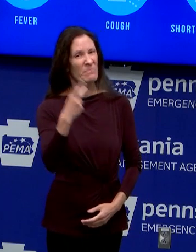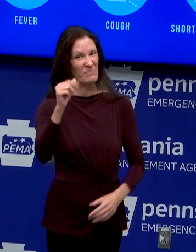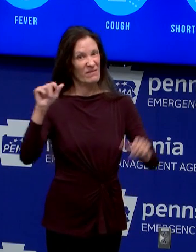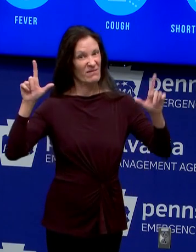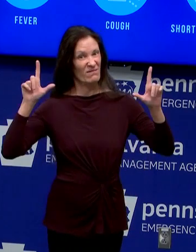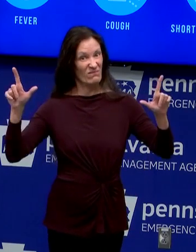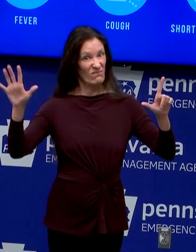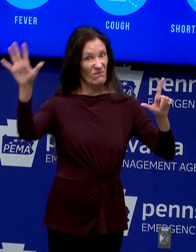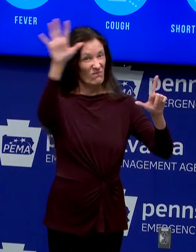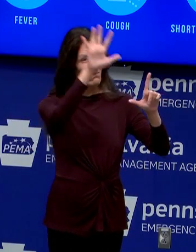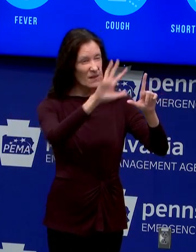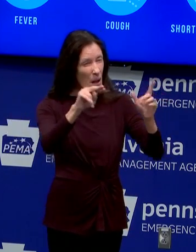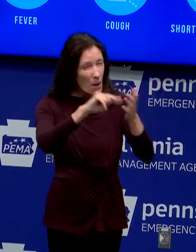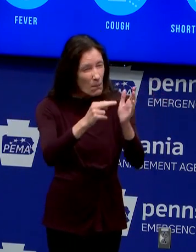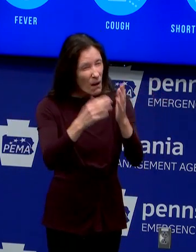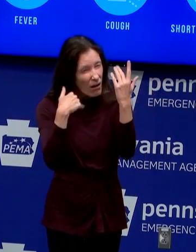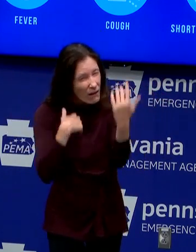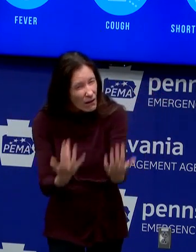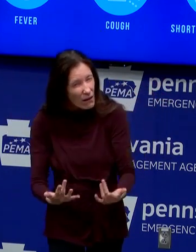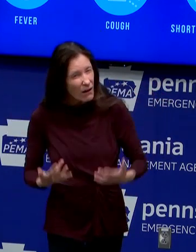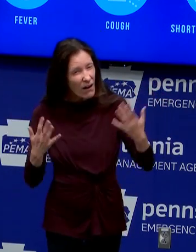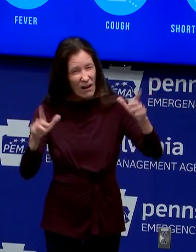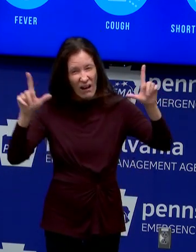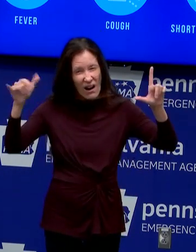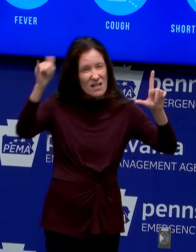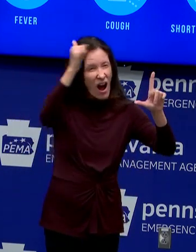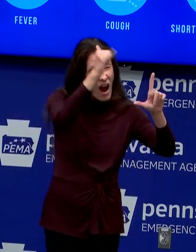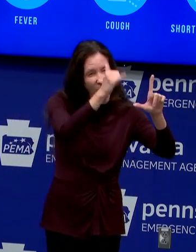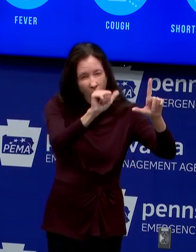We haven't made any of those determinations to the present time.